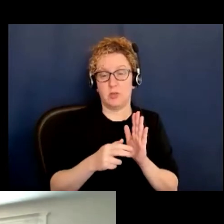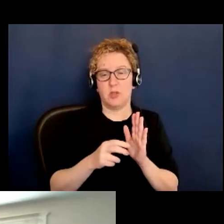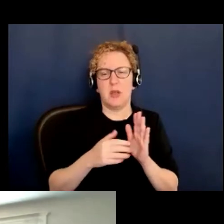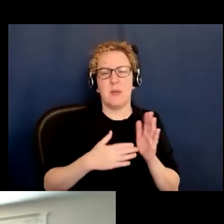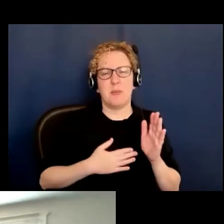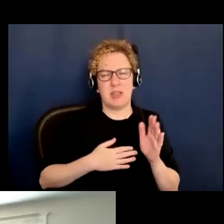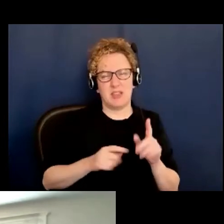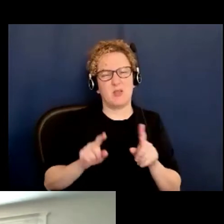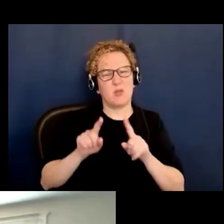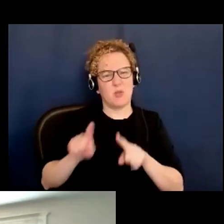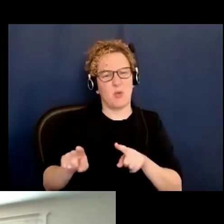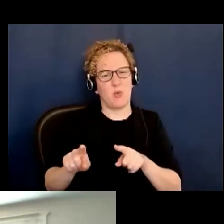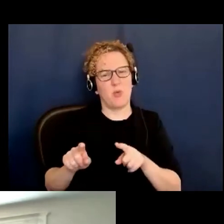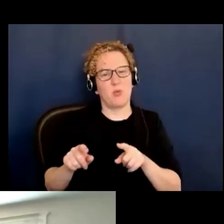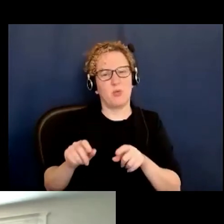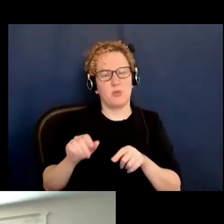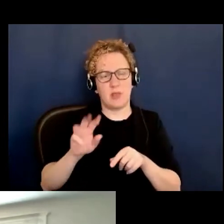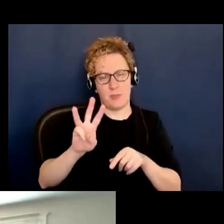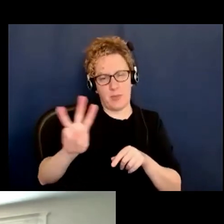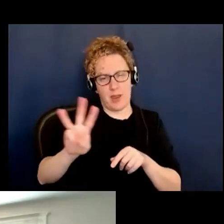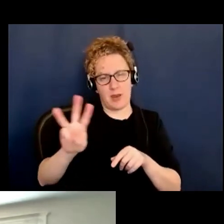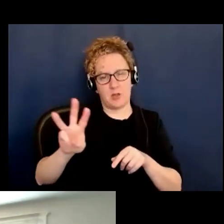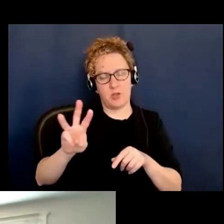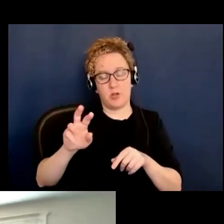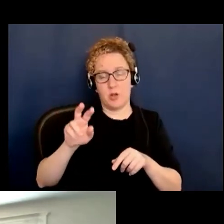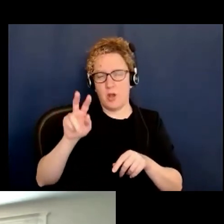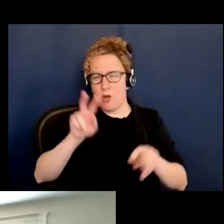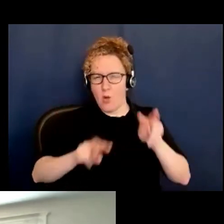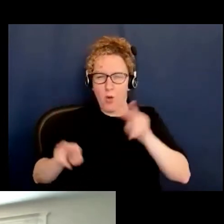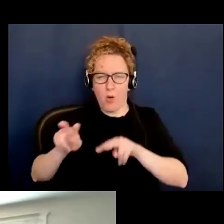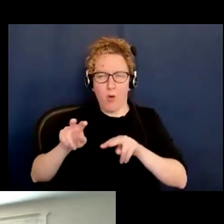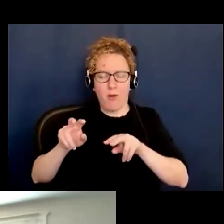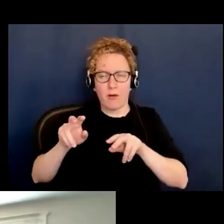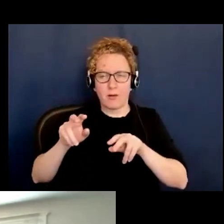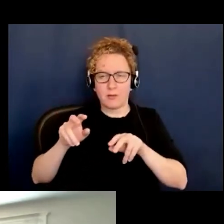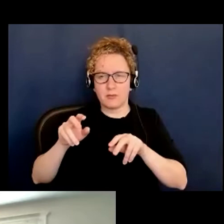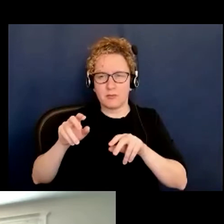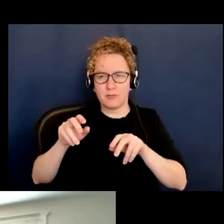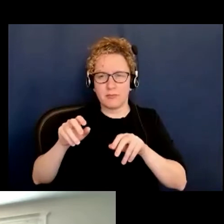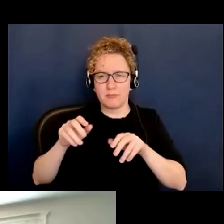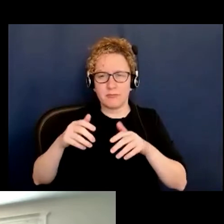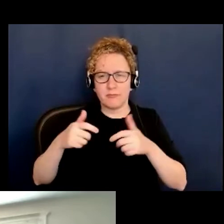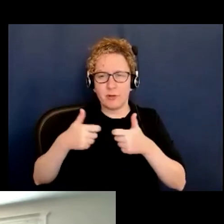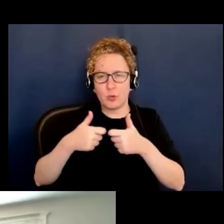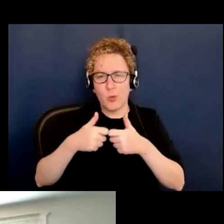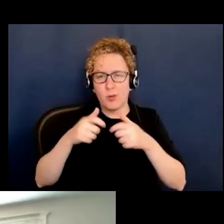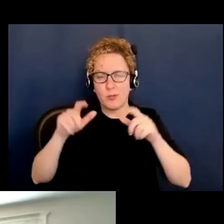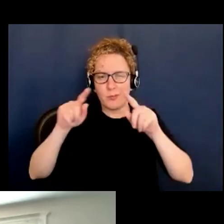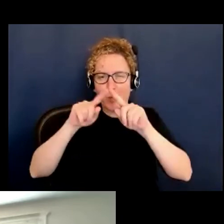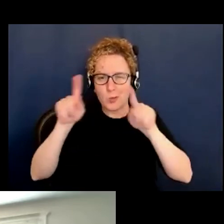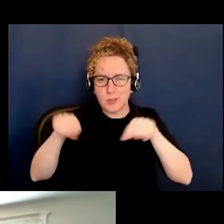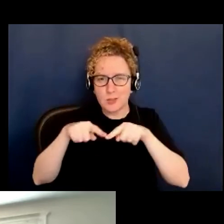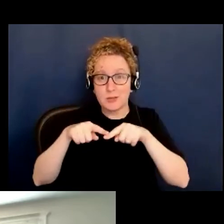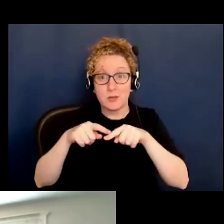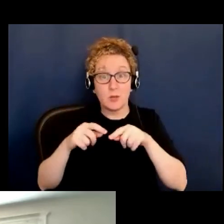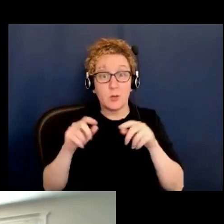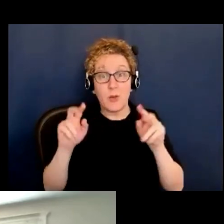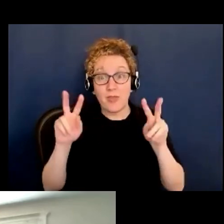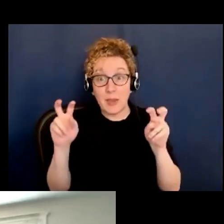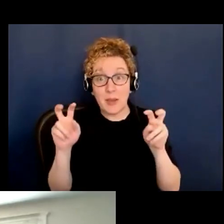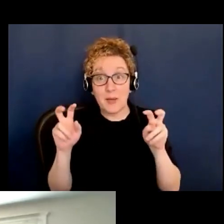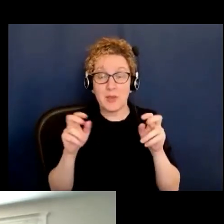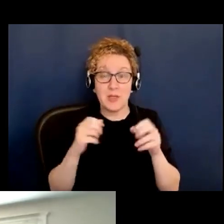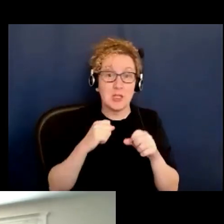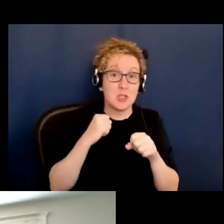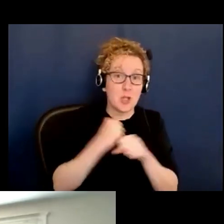page, kind of explore some of the virtual posters. These are going to have the theme of jobs, fellowships,